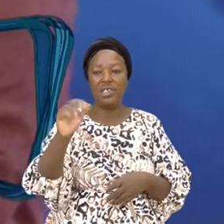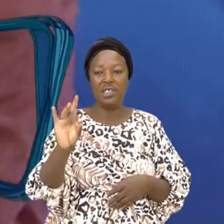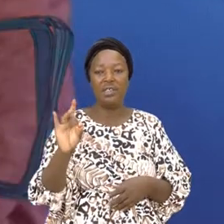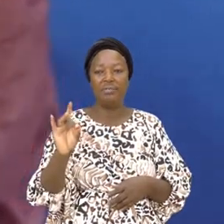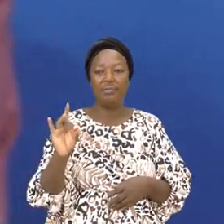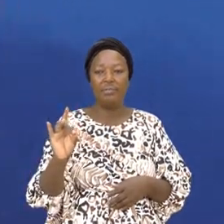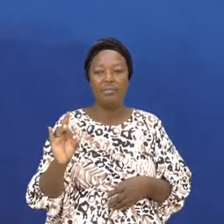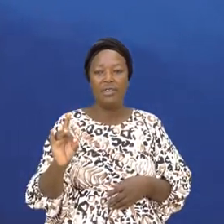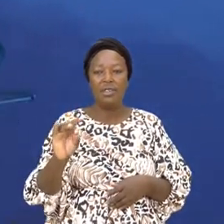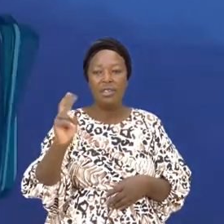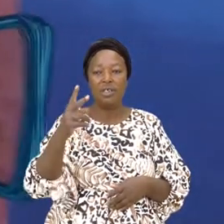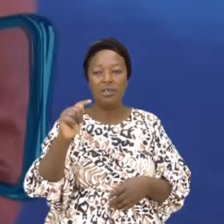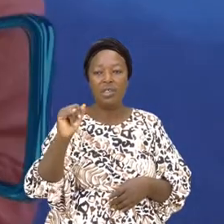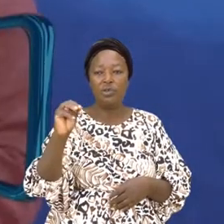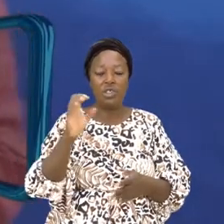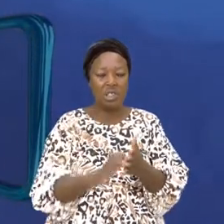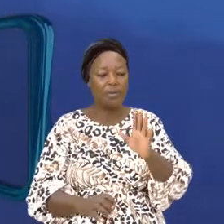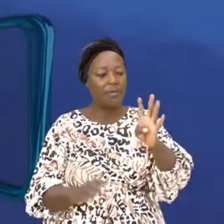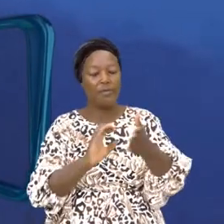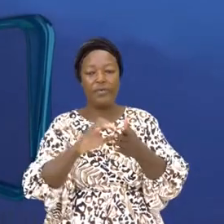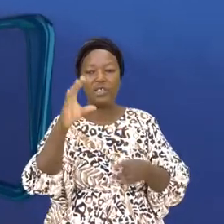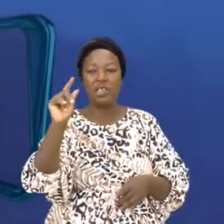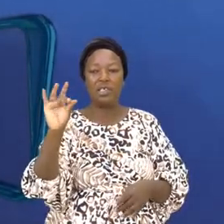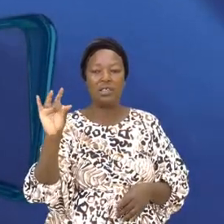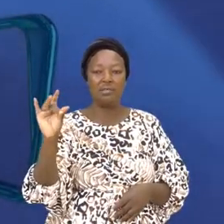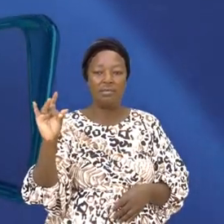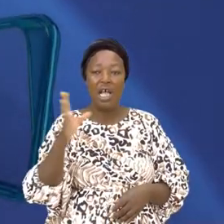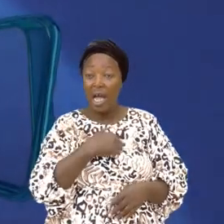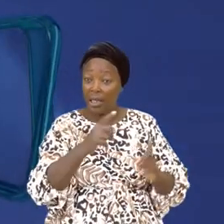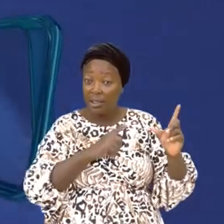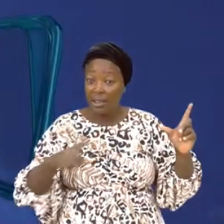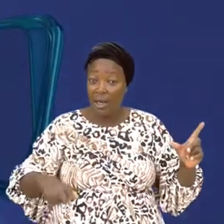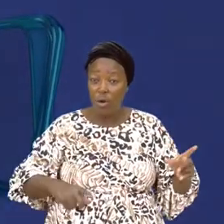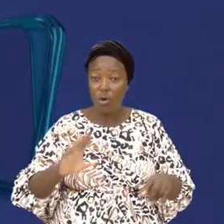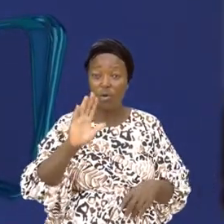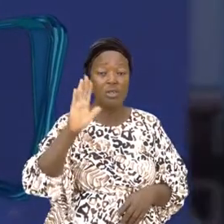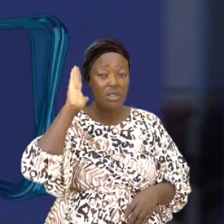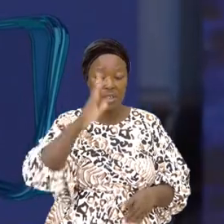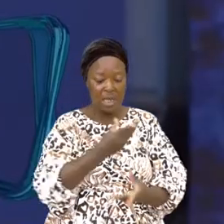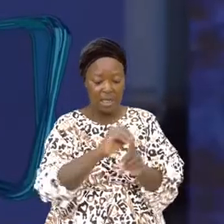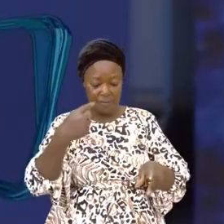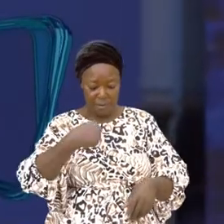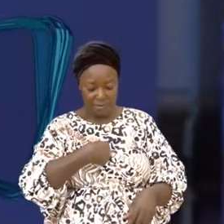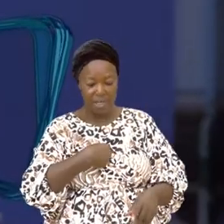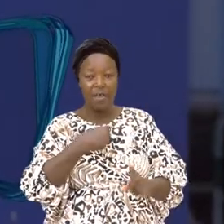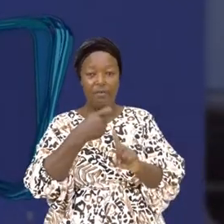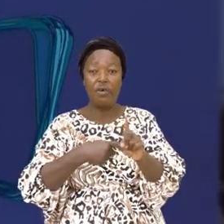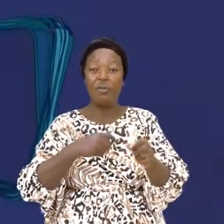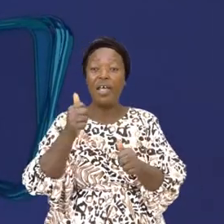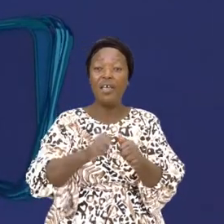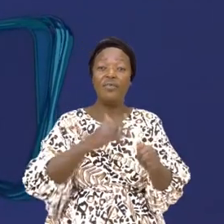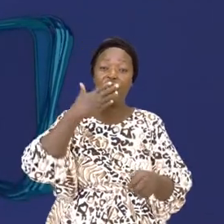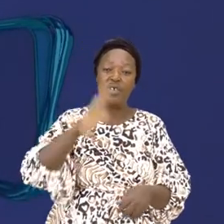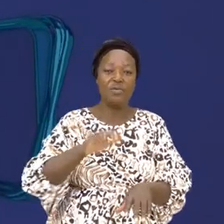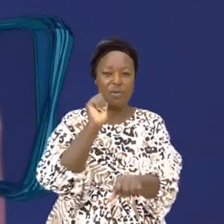In 2 Timothy chapter 4, verse 18, and the Lord shall deliver me from every evil